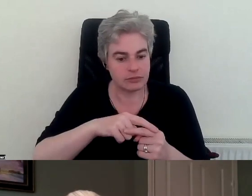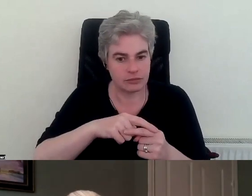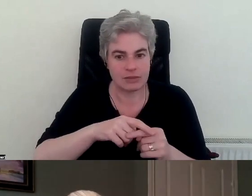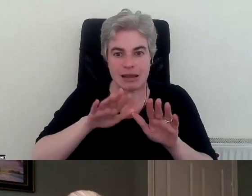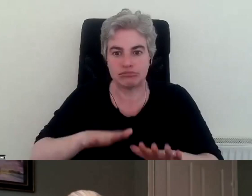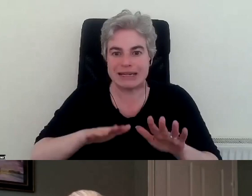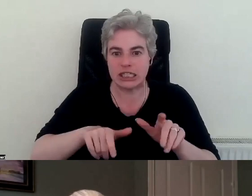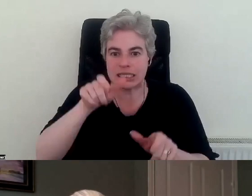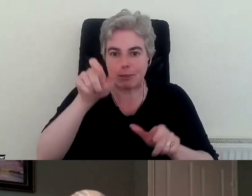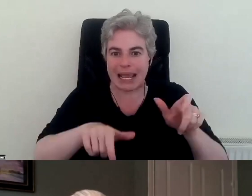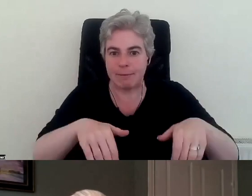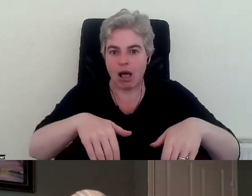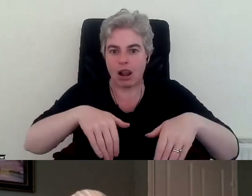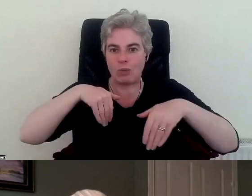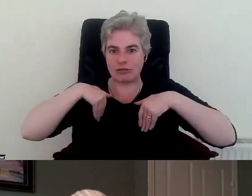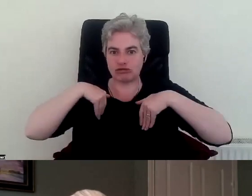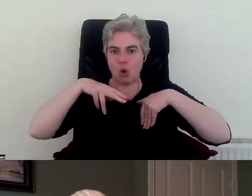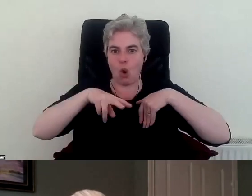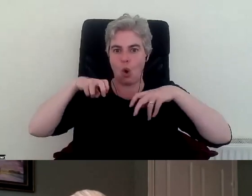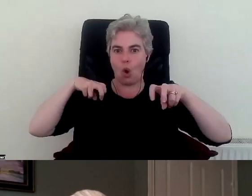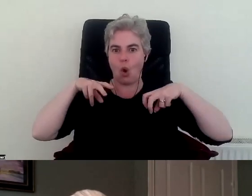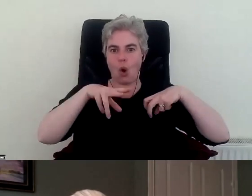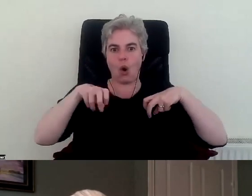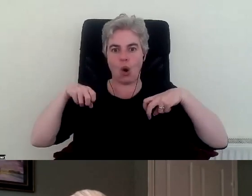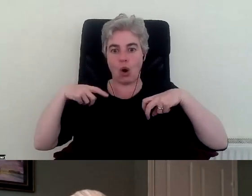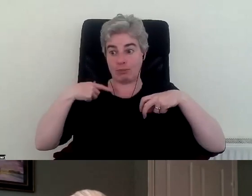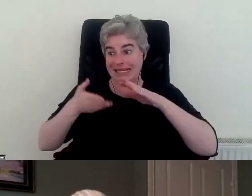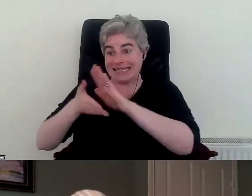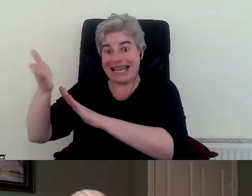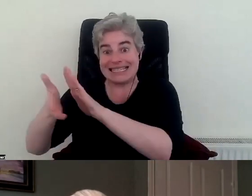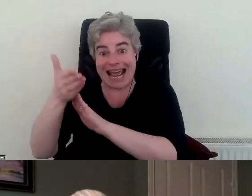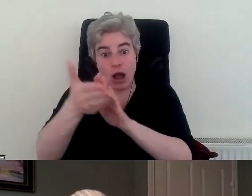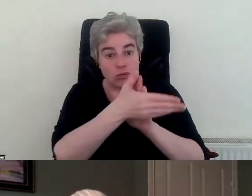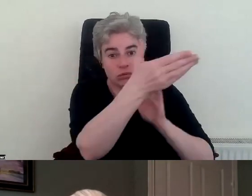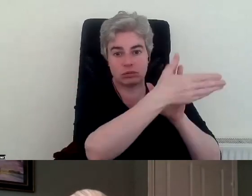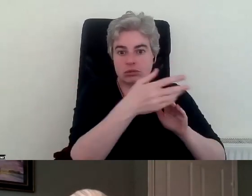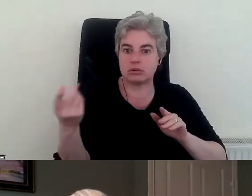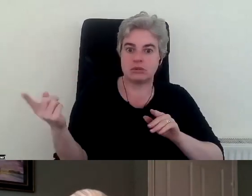British people who were sent out to be